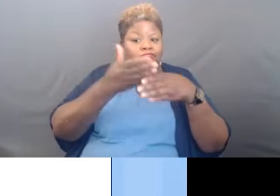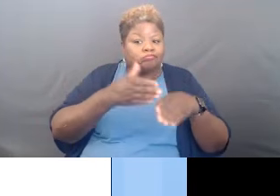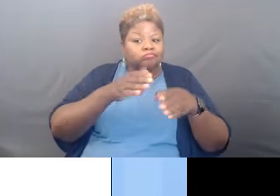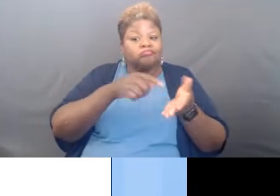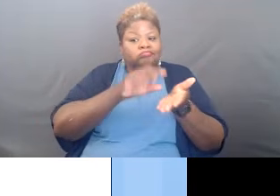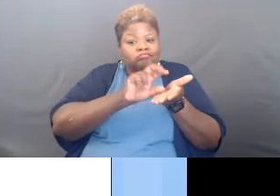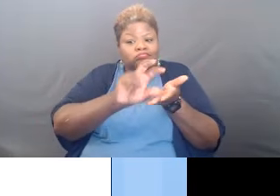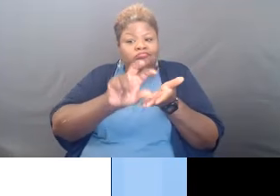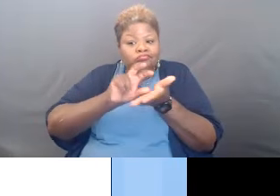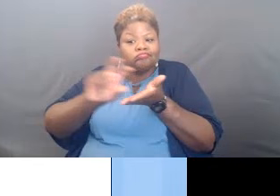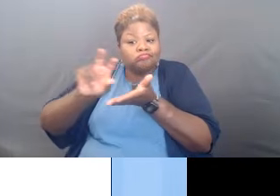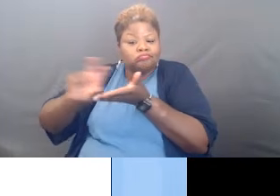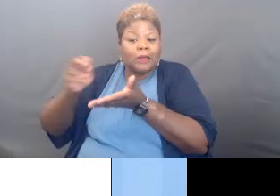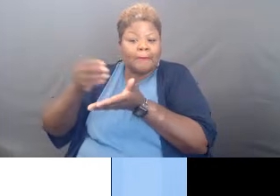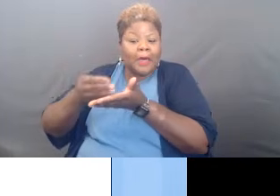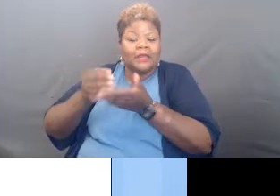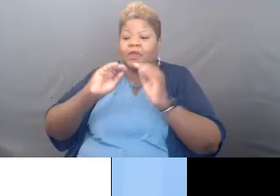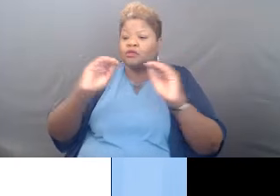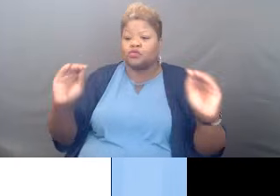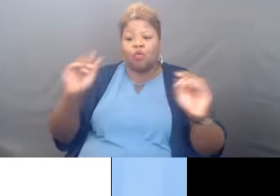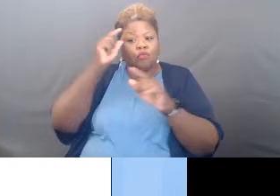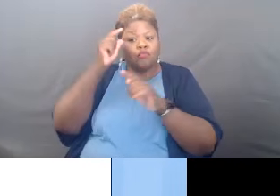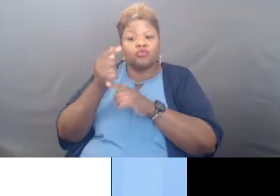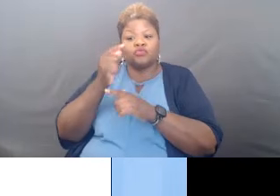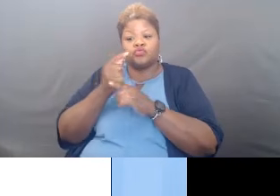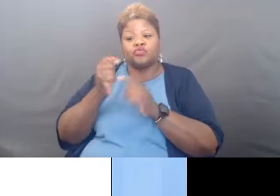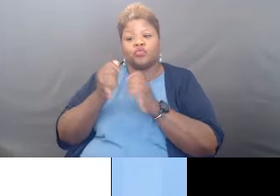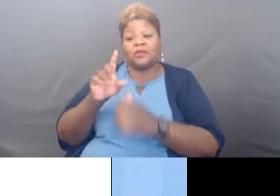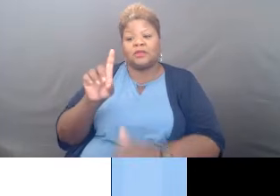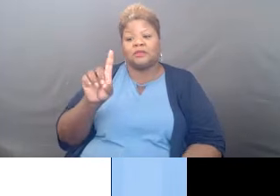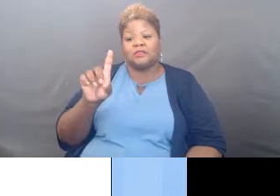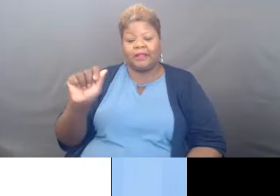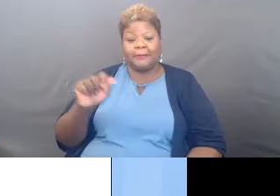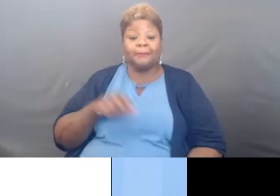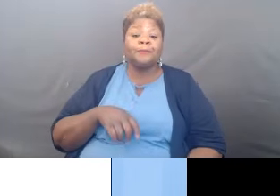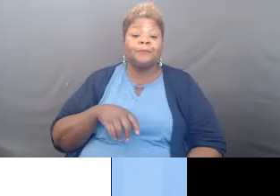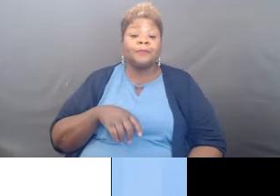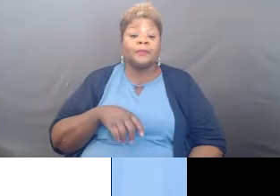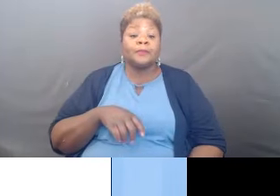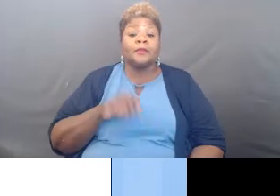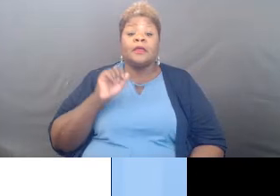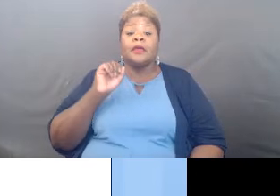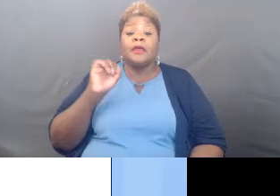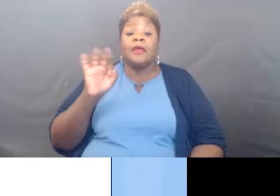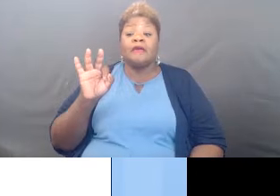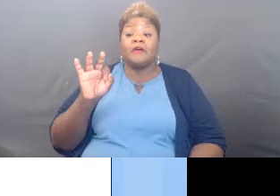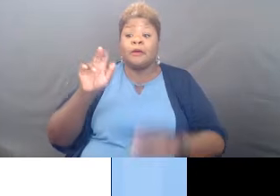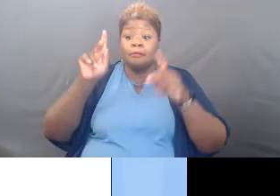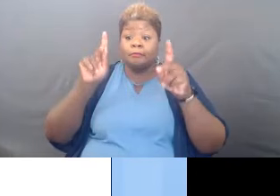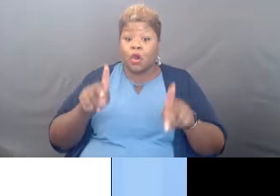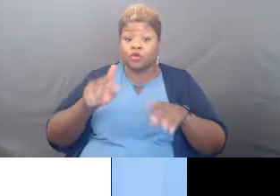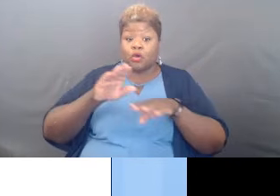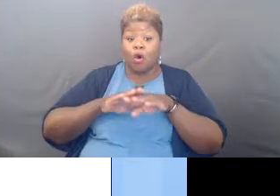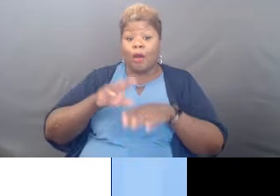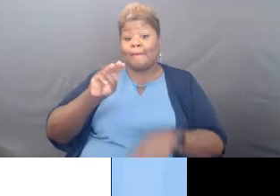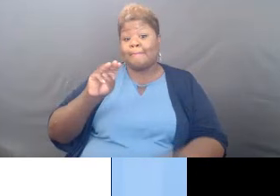account if there's no sibling with a disability. If the beneficiary was on Medicaid, for the